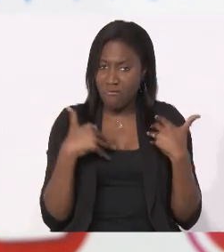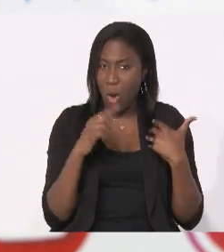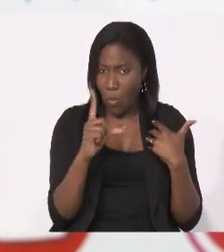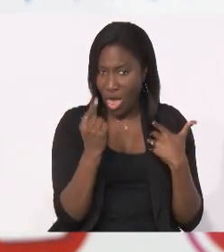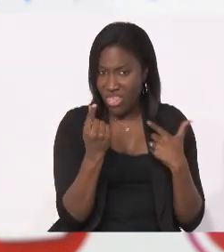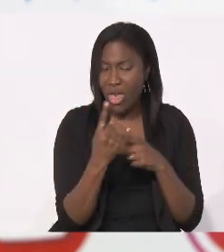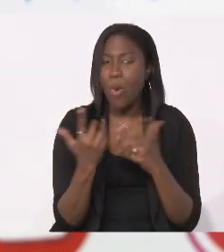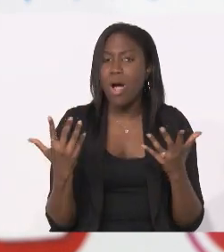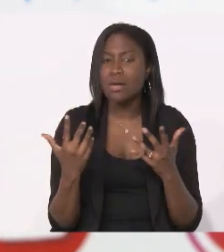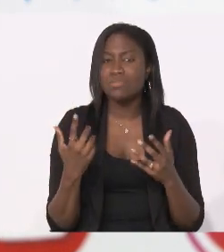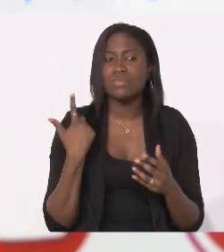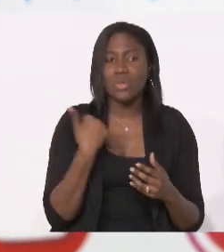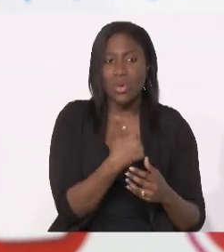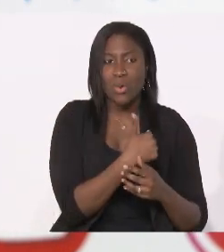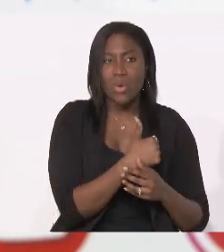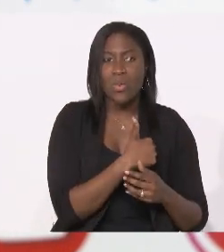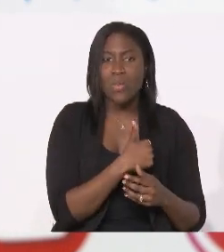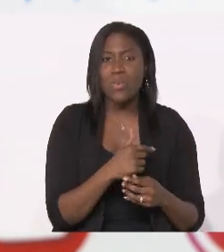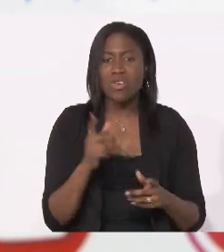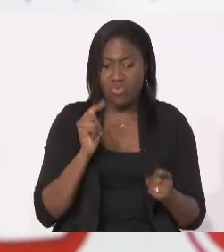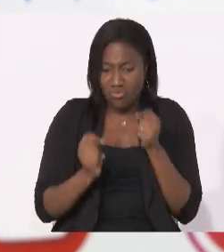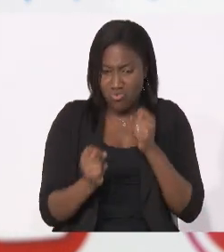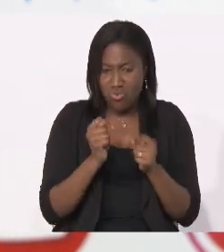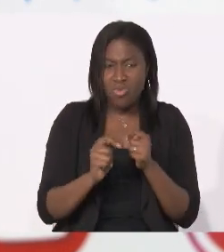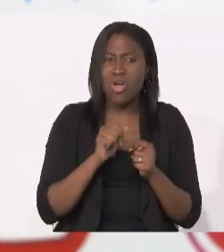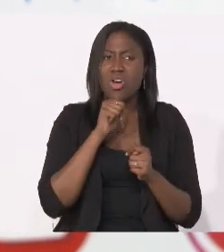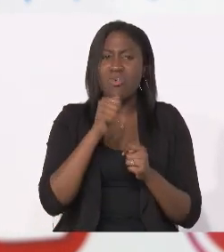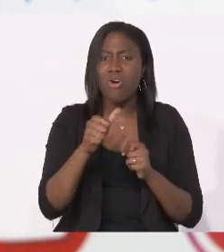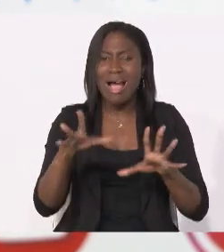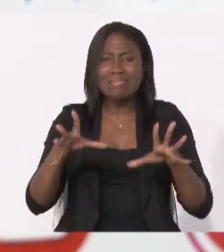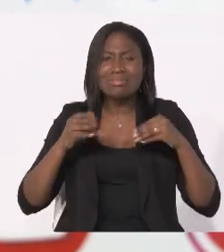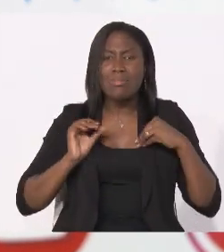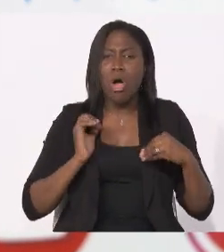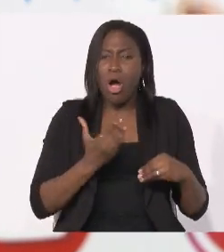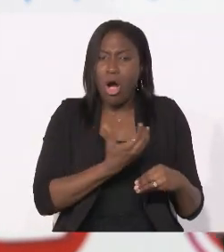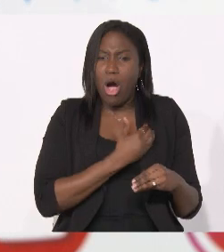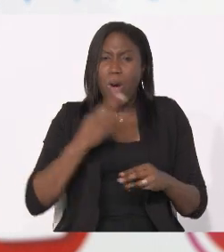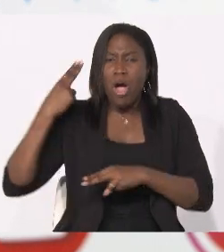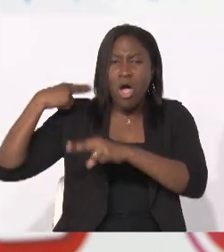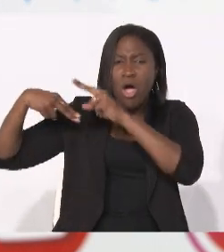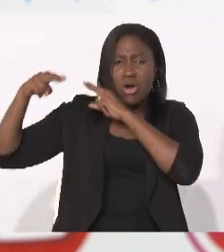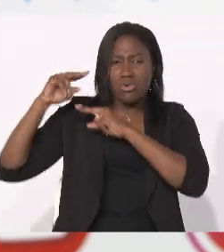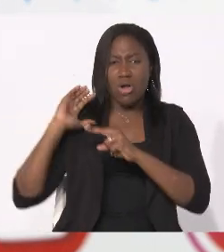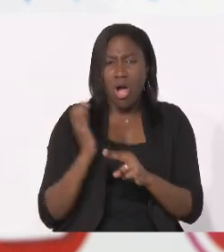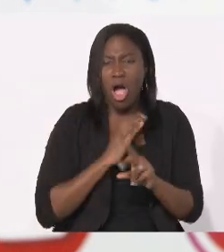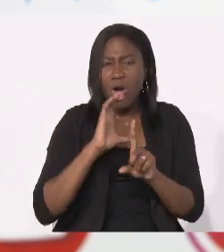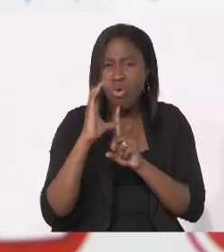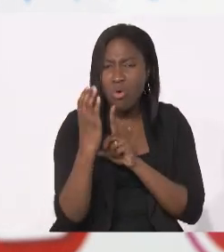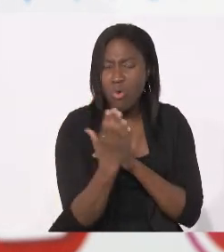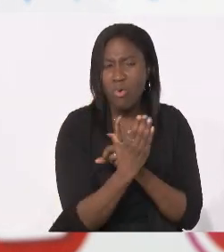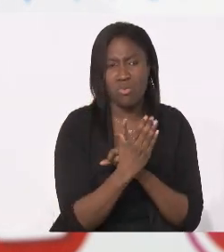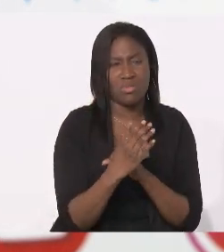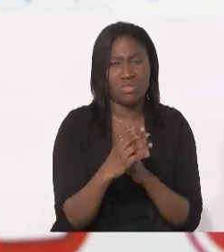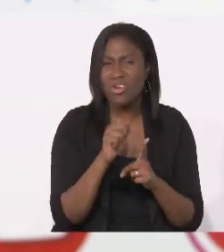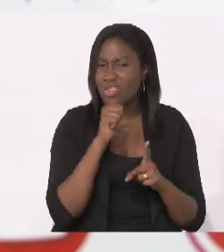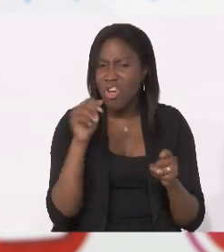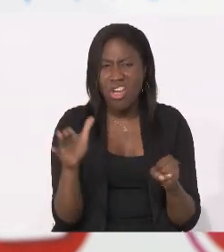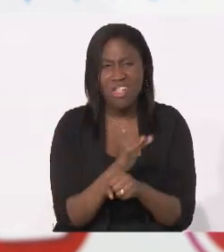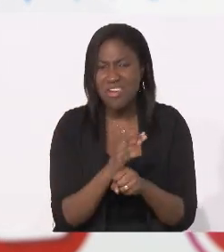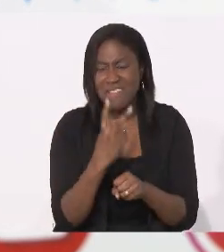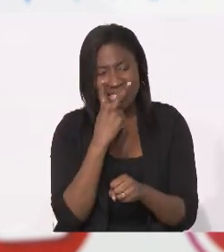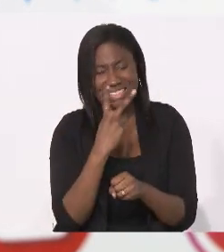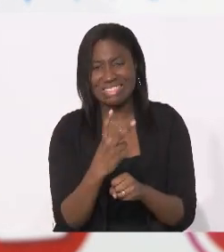symbiotic relationship between the two? I think so, of course. Absolutely, yeah. Of course. I mean, we have people that could deal with the both.